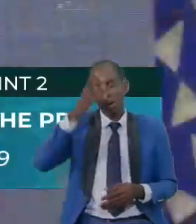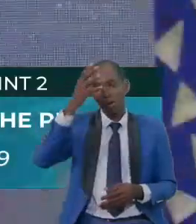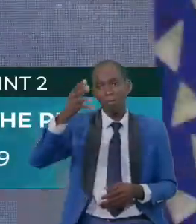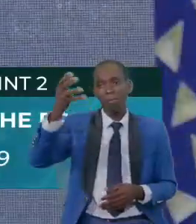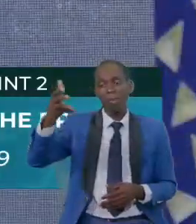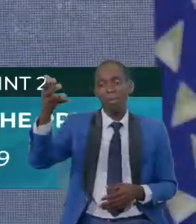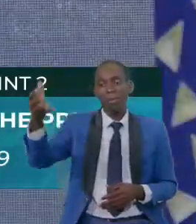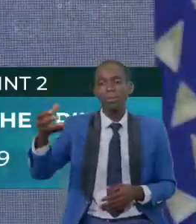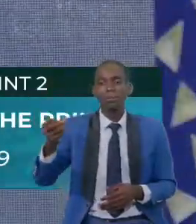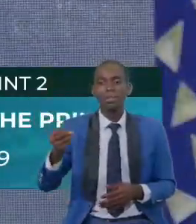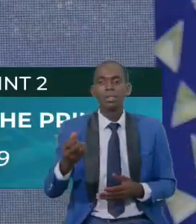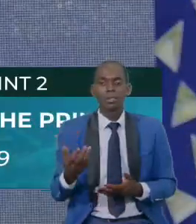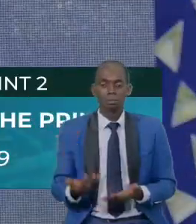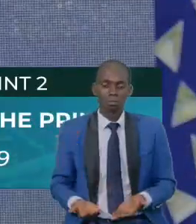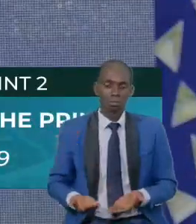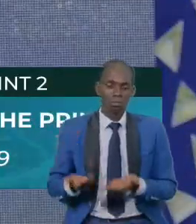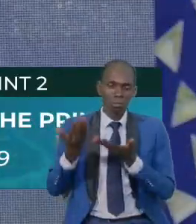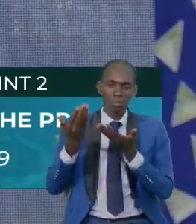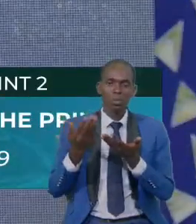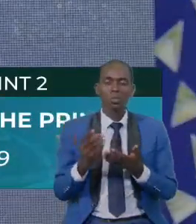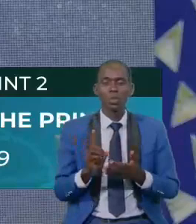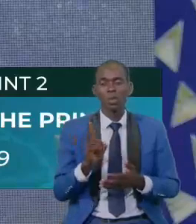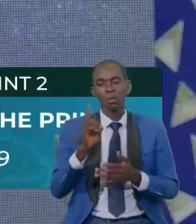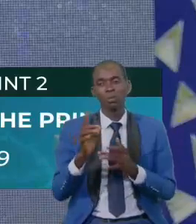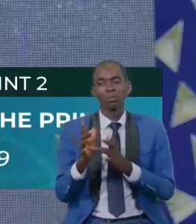up Jesus.